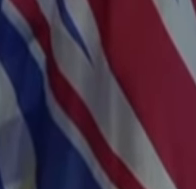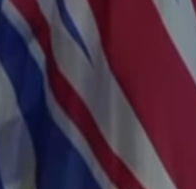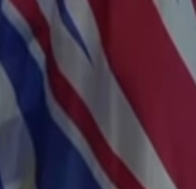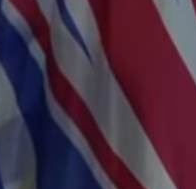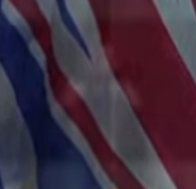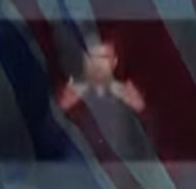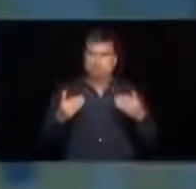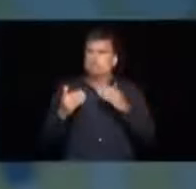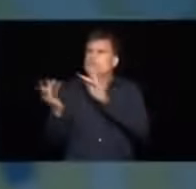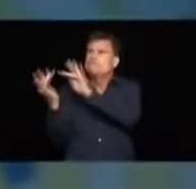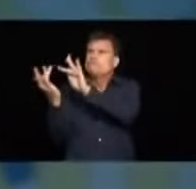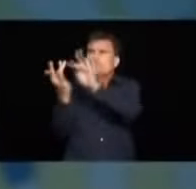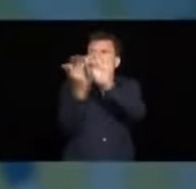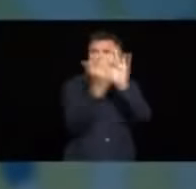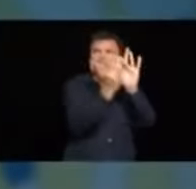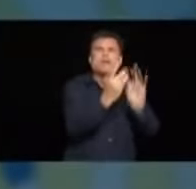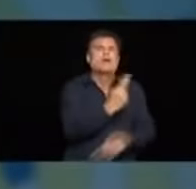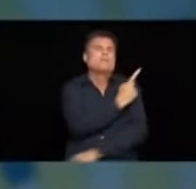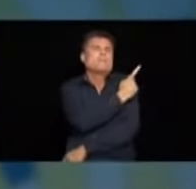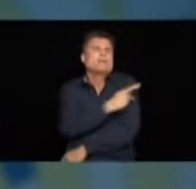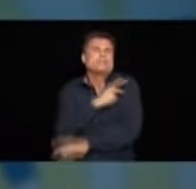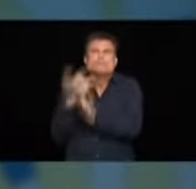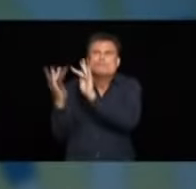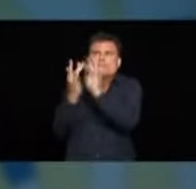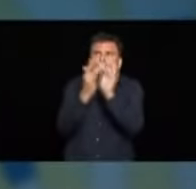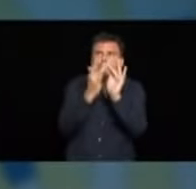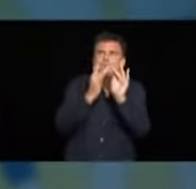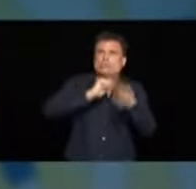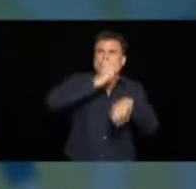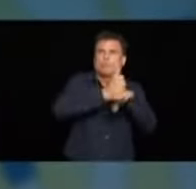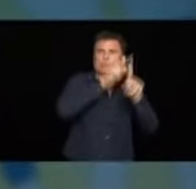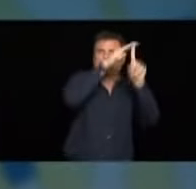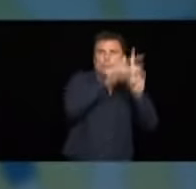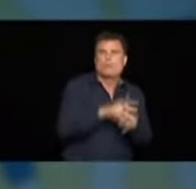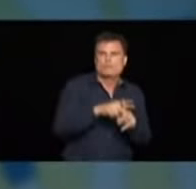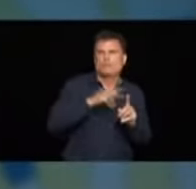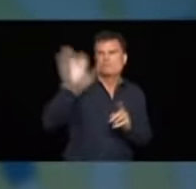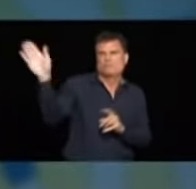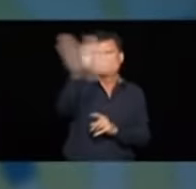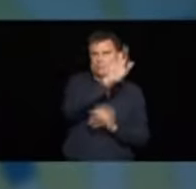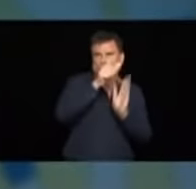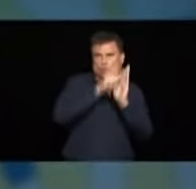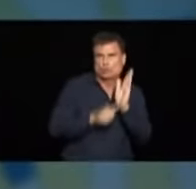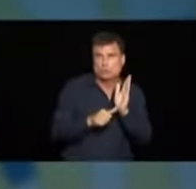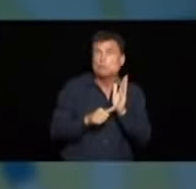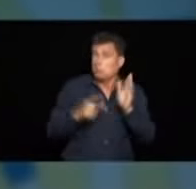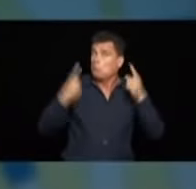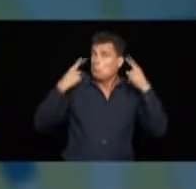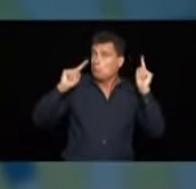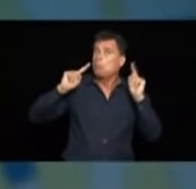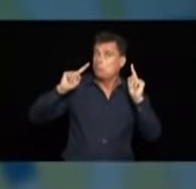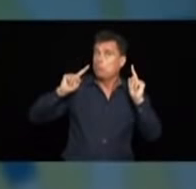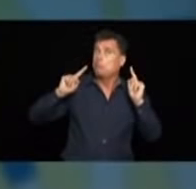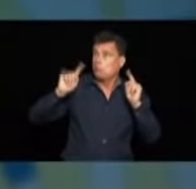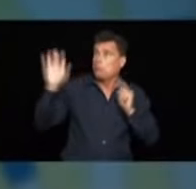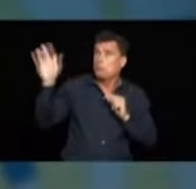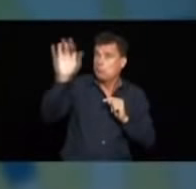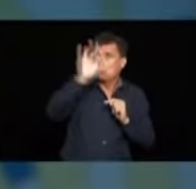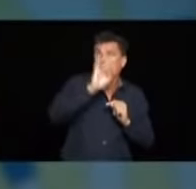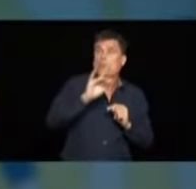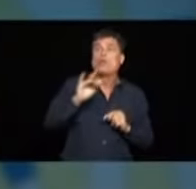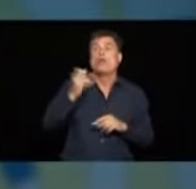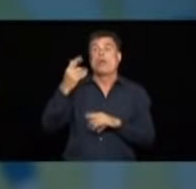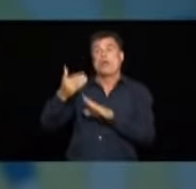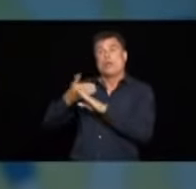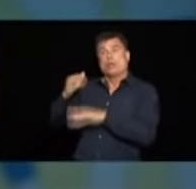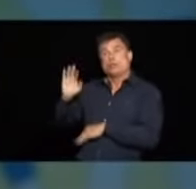core of this commitment. In our first monthly report, we were meeting our targets in these areas, and this achievement continues. By